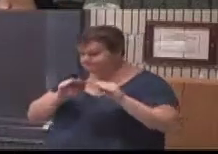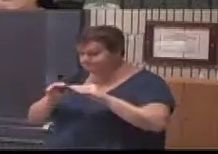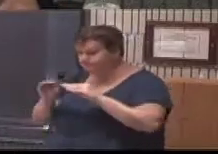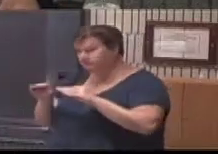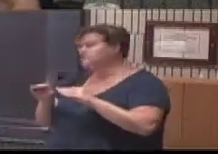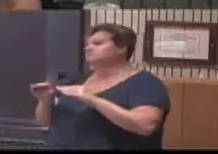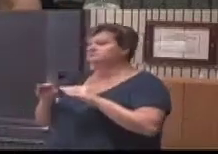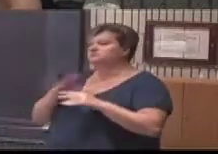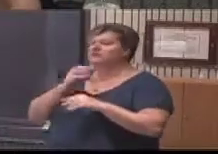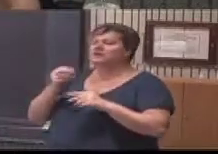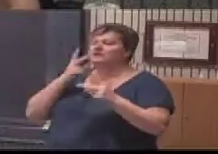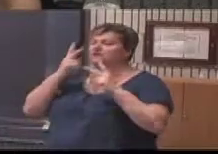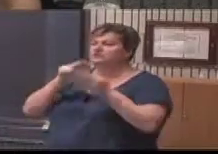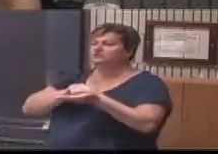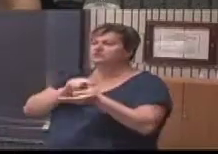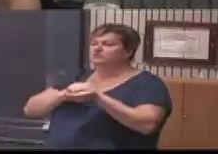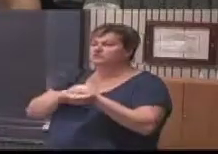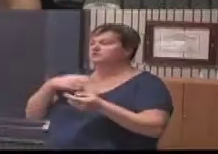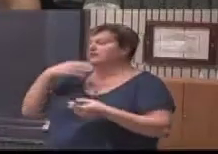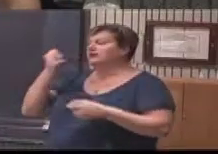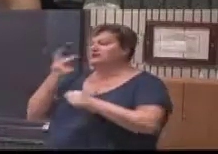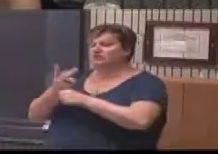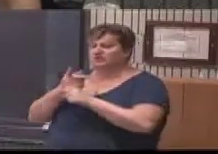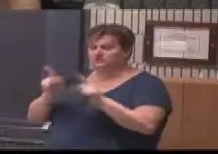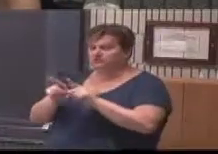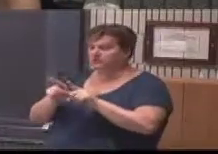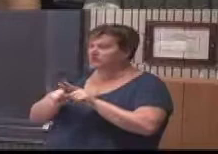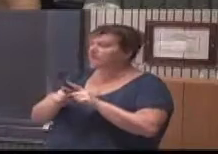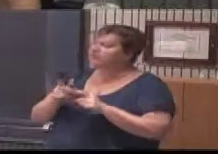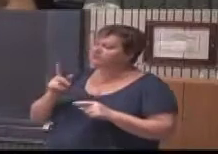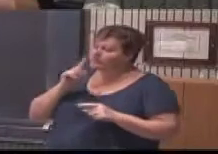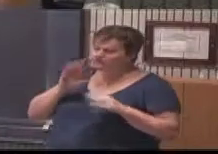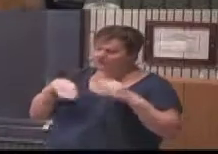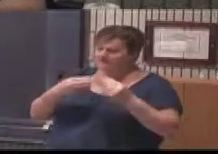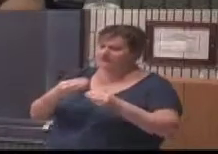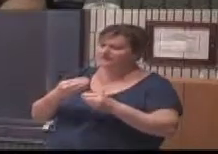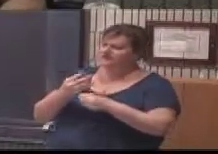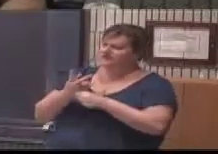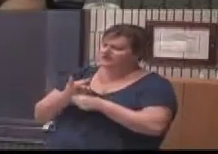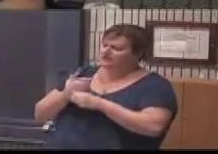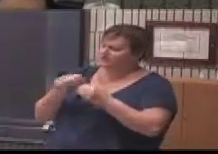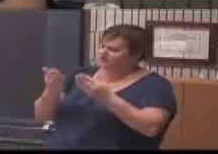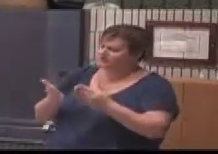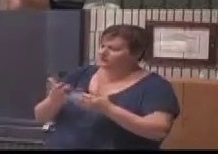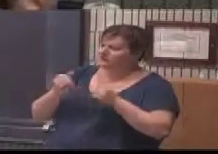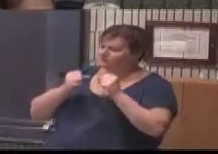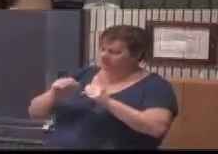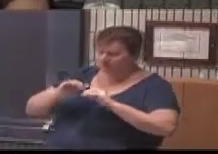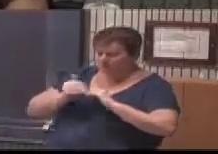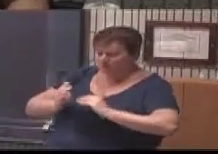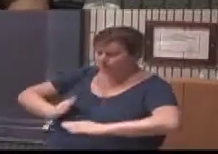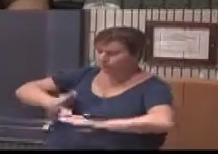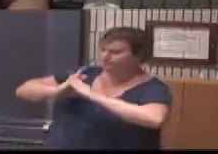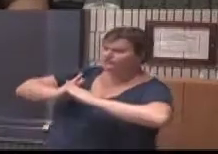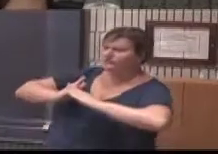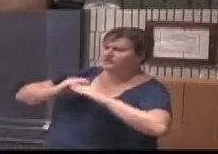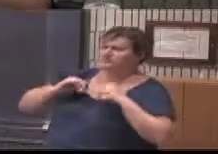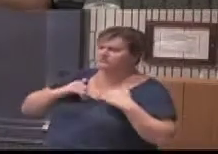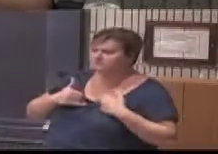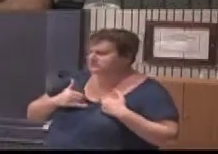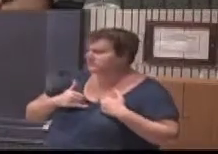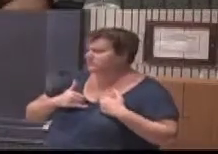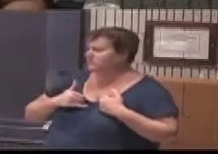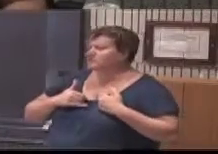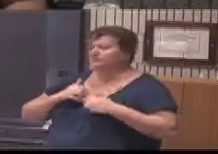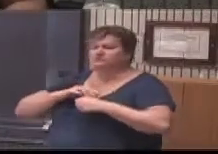also a visiting nurse or elder care might be offered as well. But to give the caregivers strategies to try to prevent that. Just